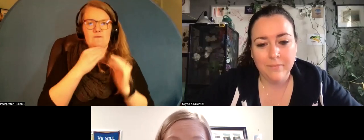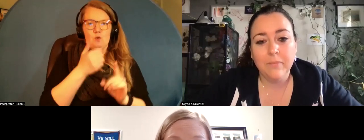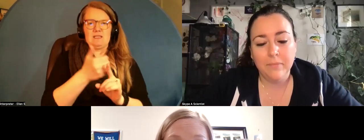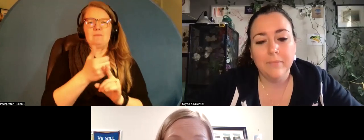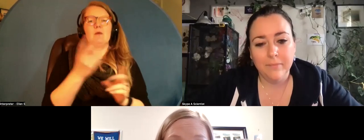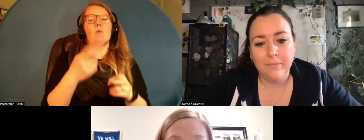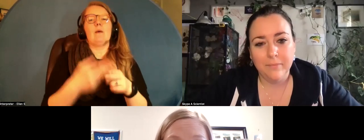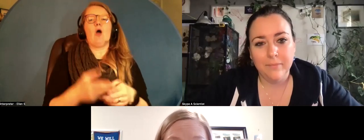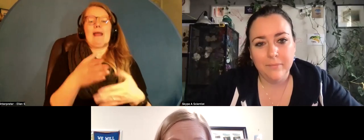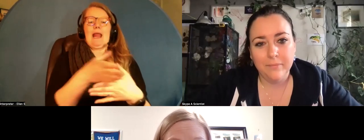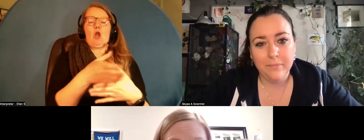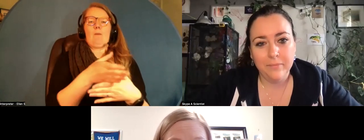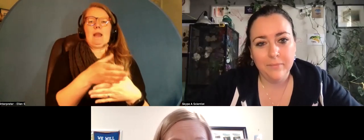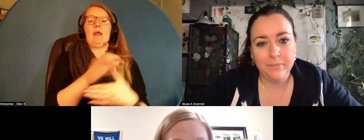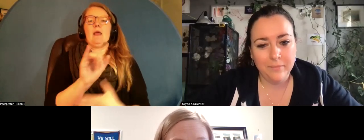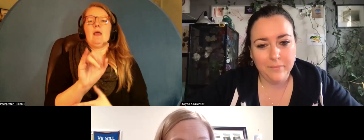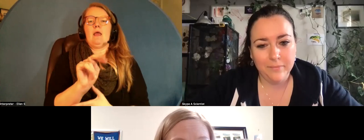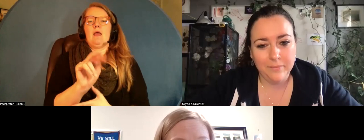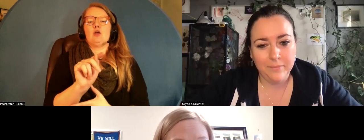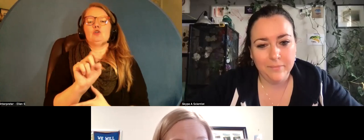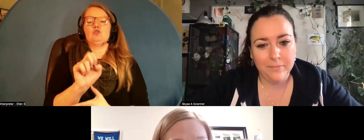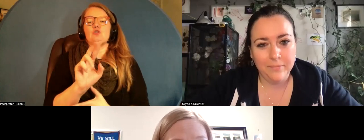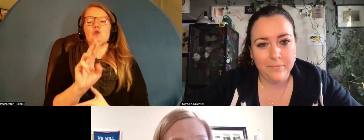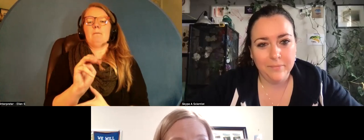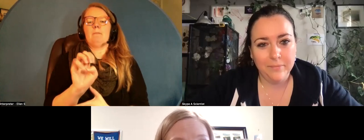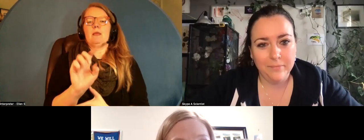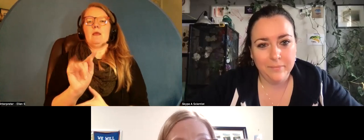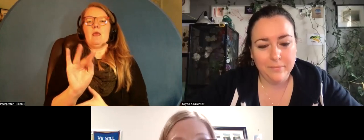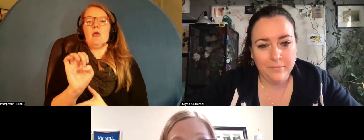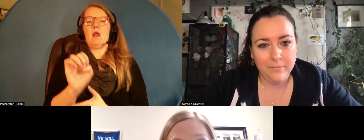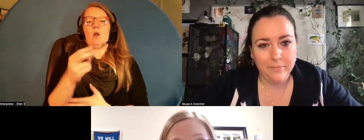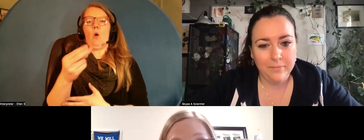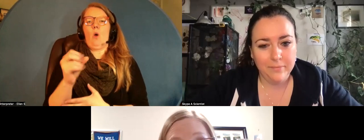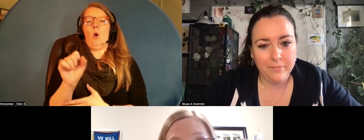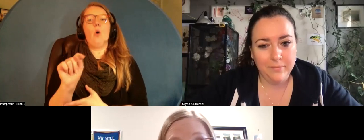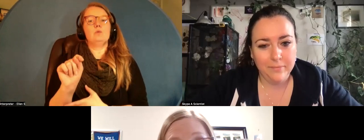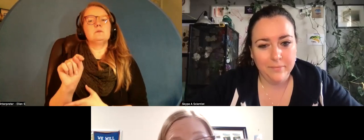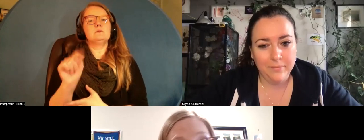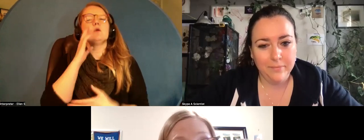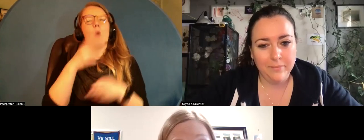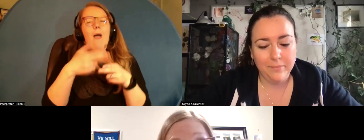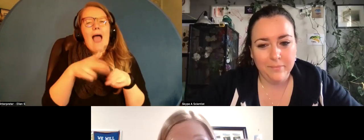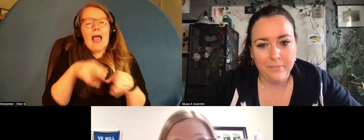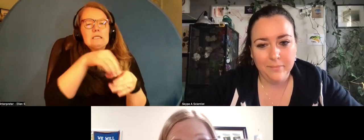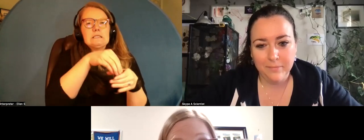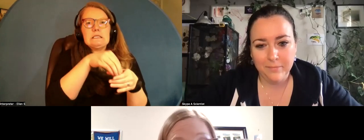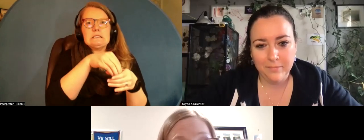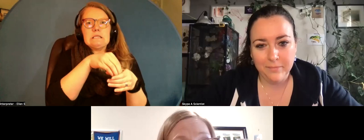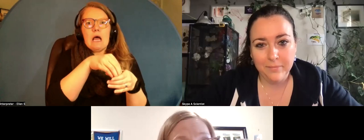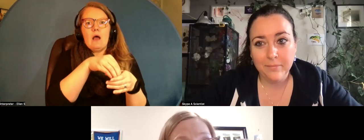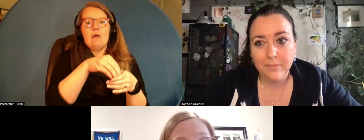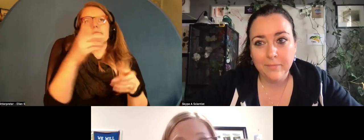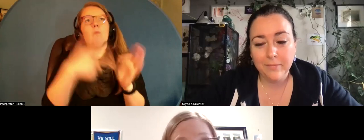that first host where the larval development stage is. And if you eat those foods and they have the